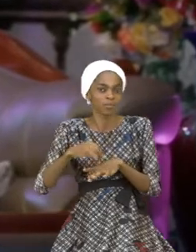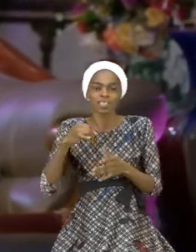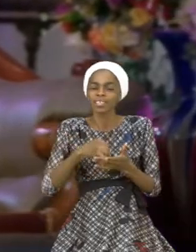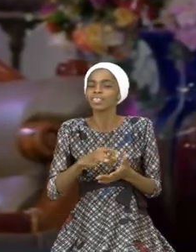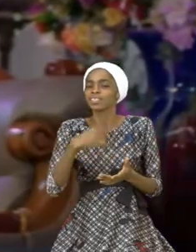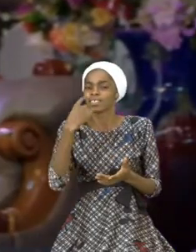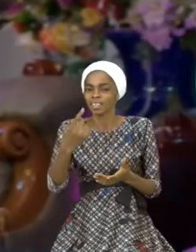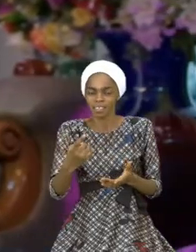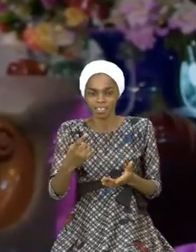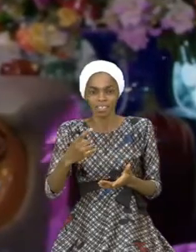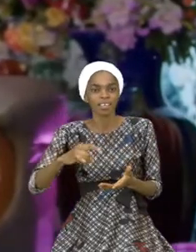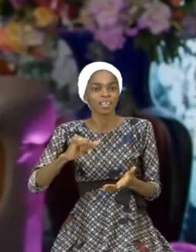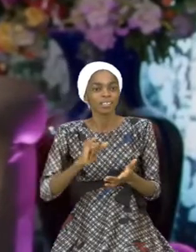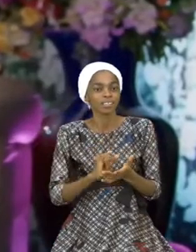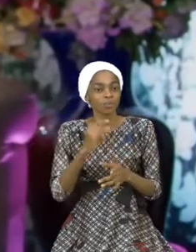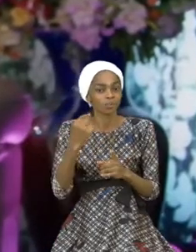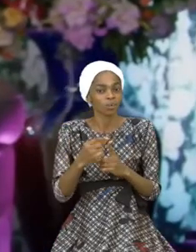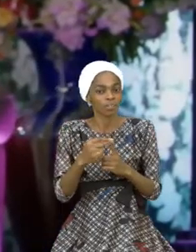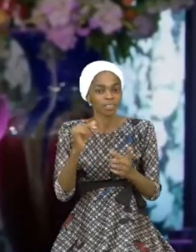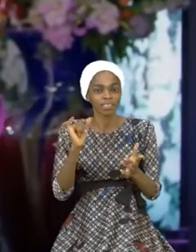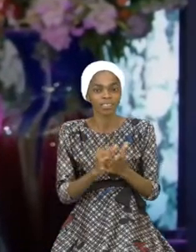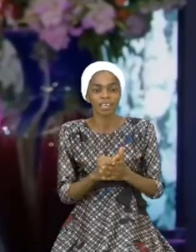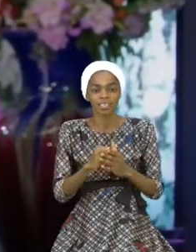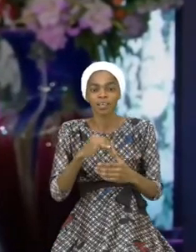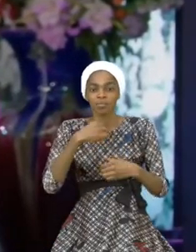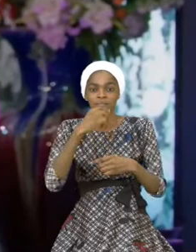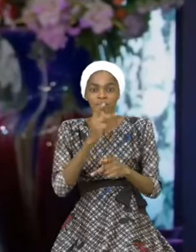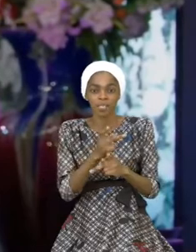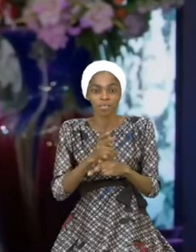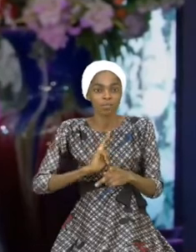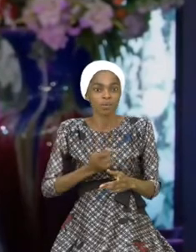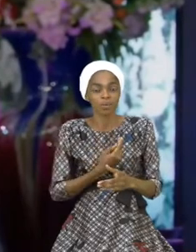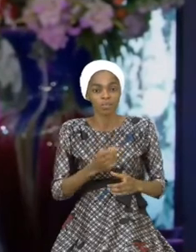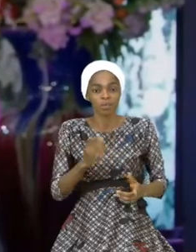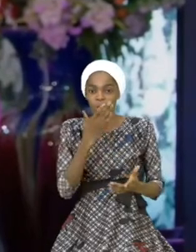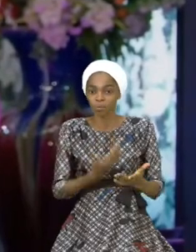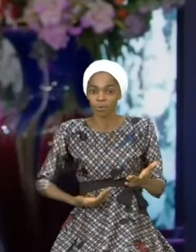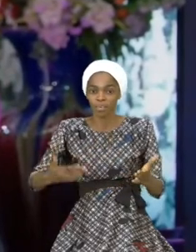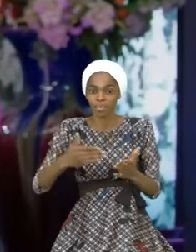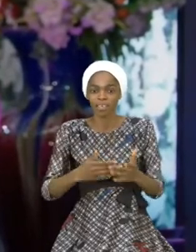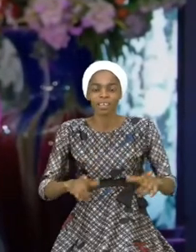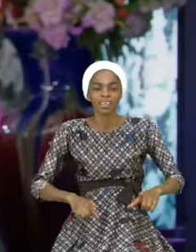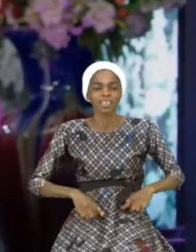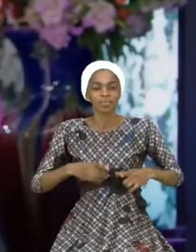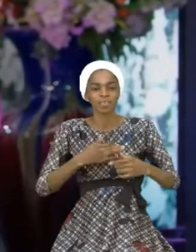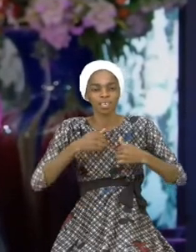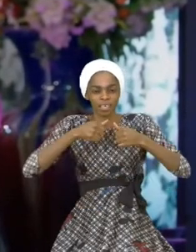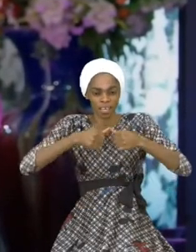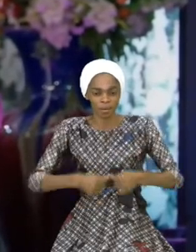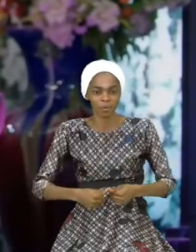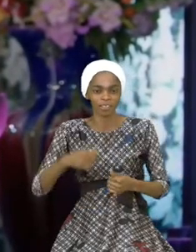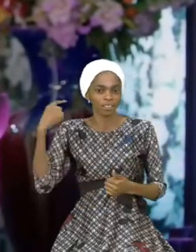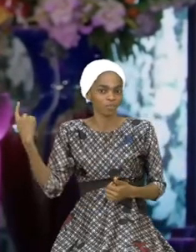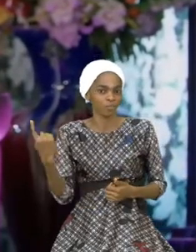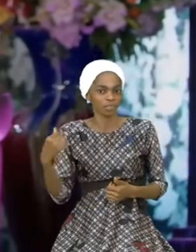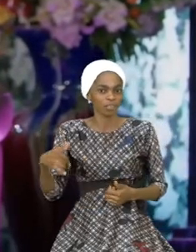world that gets us born again us and abide us forever